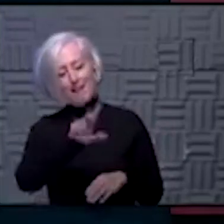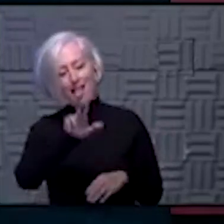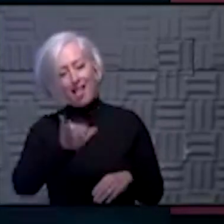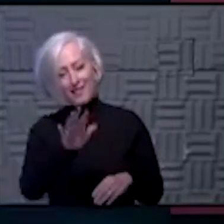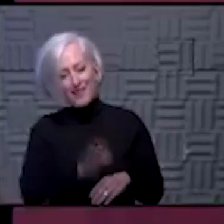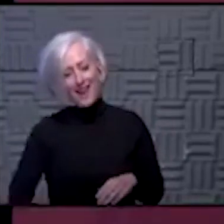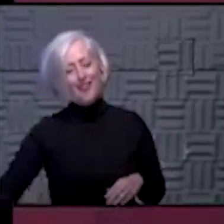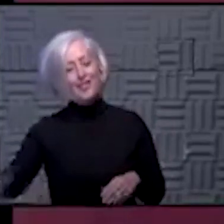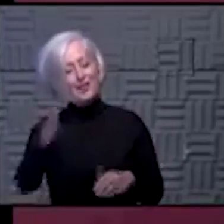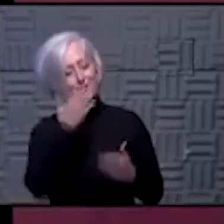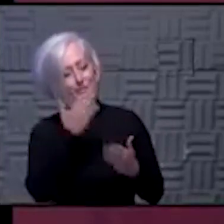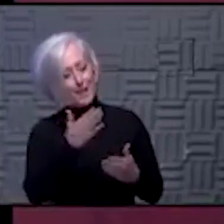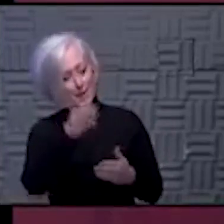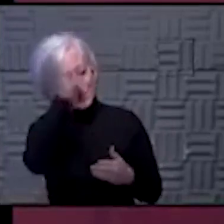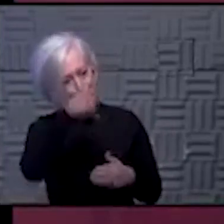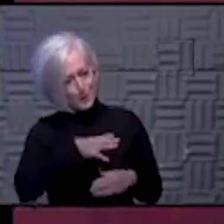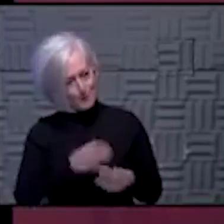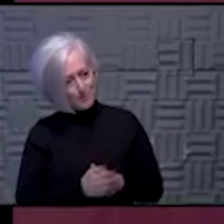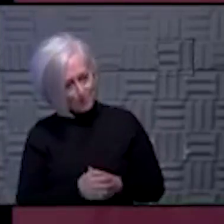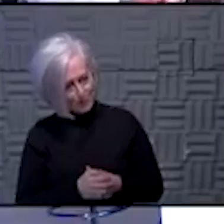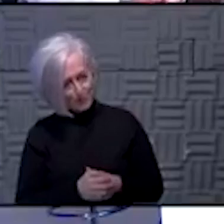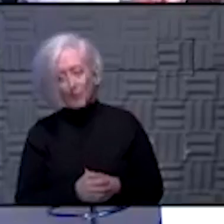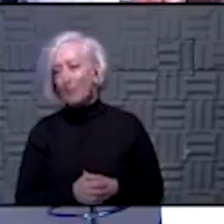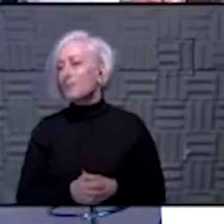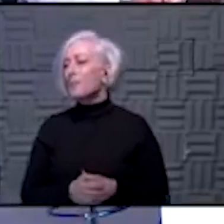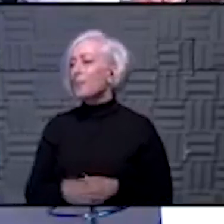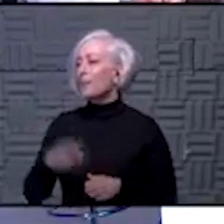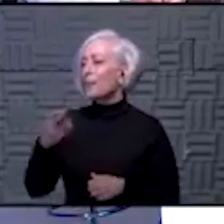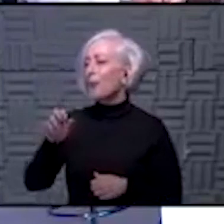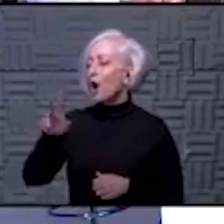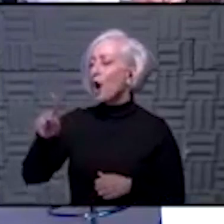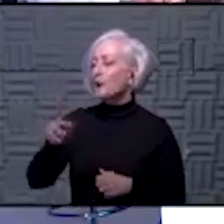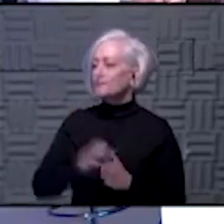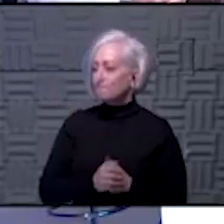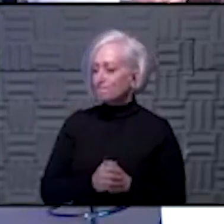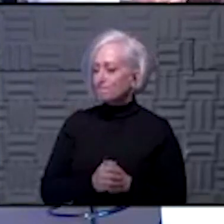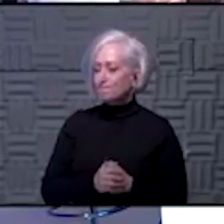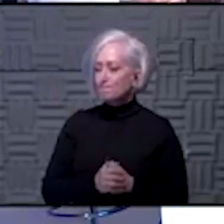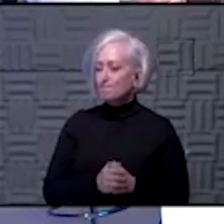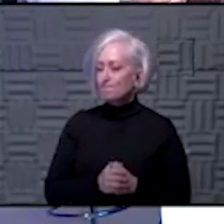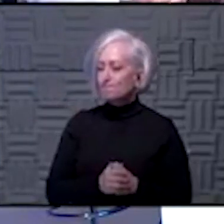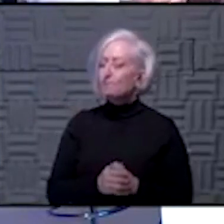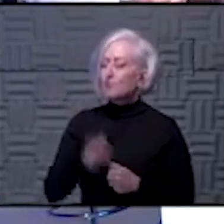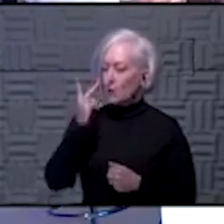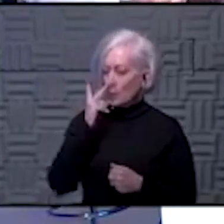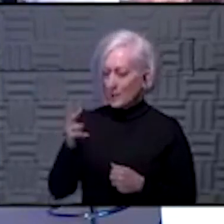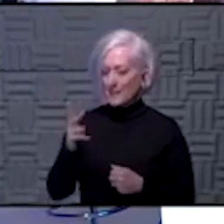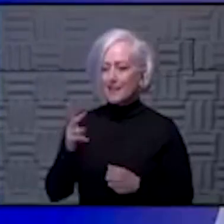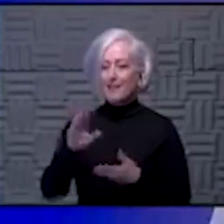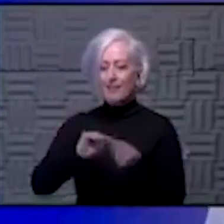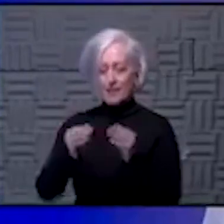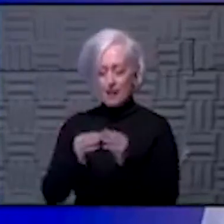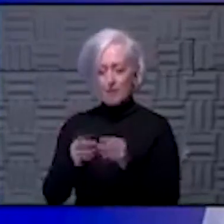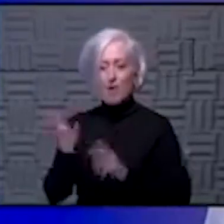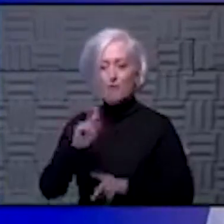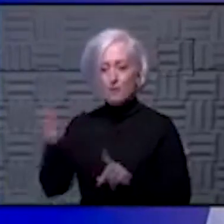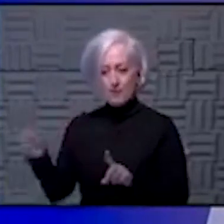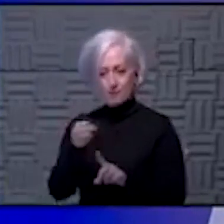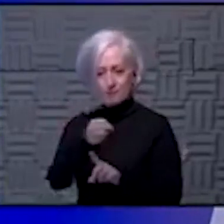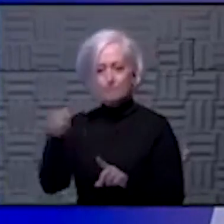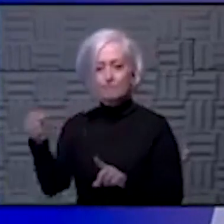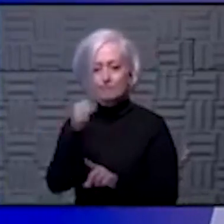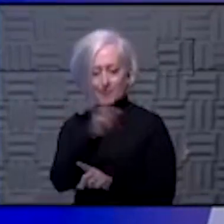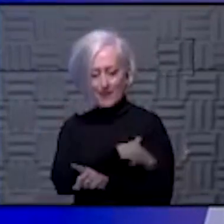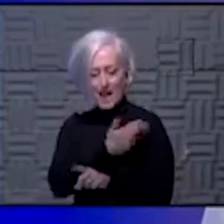Yeah, absolutely. Hawk. Yeah, I mean, we are seeing an increase in hospitalizations. I think this stems from